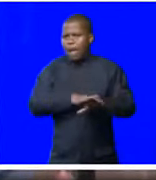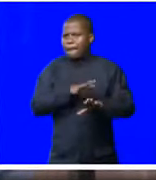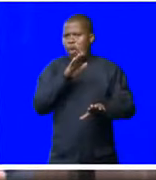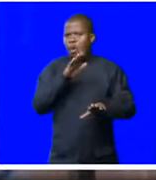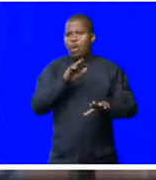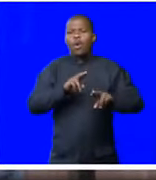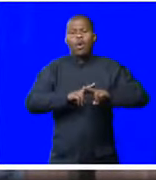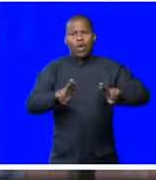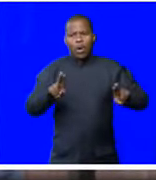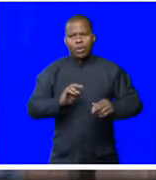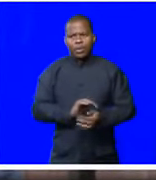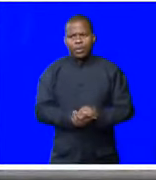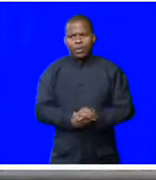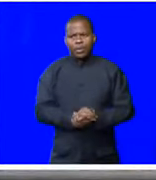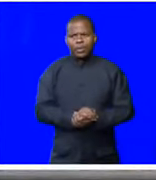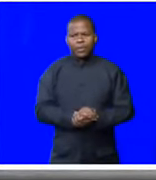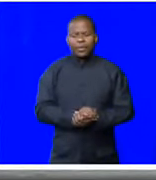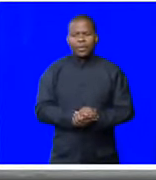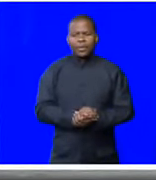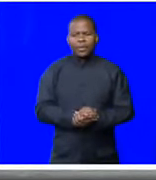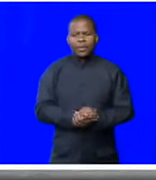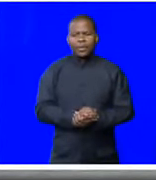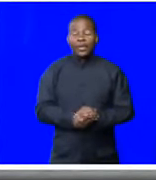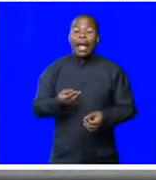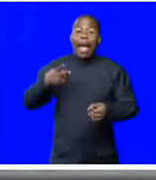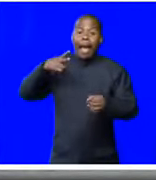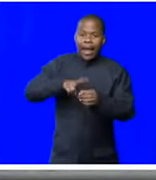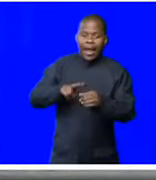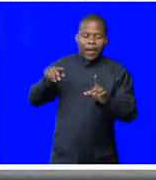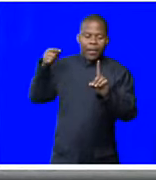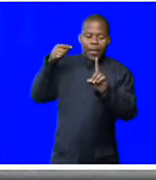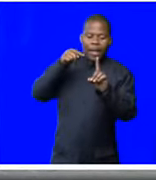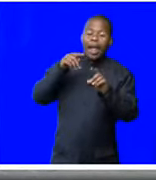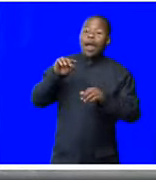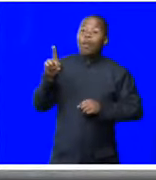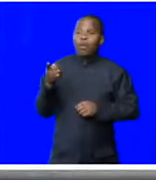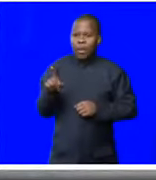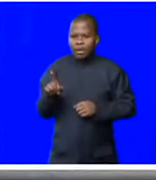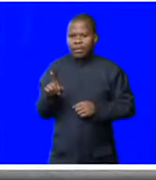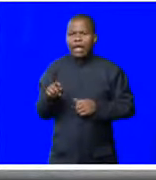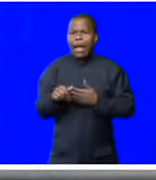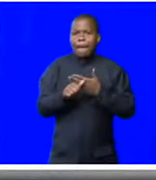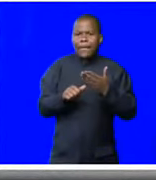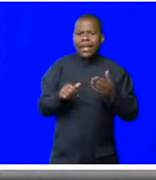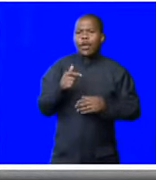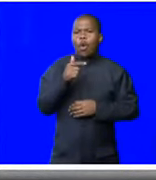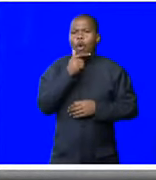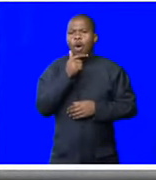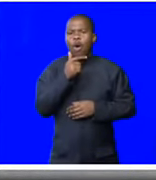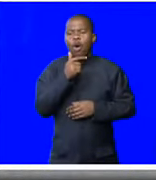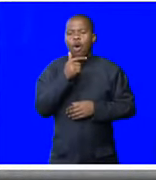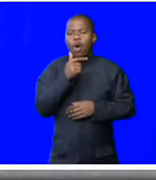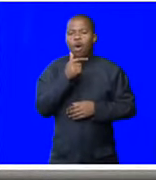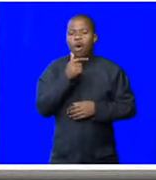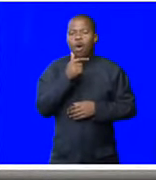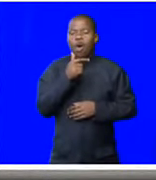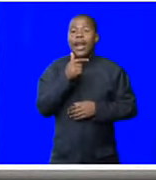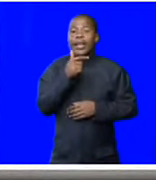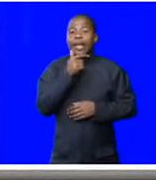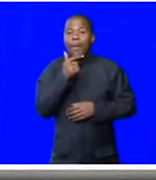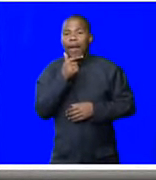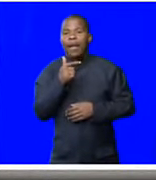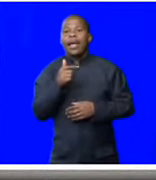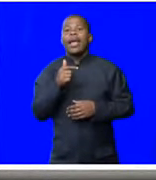nje yonke yemgwaqo. Siphokophelele ukuthi kulo August lesikuyo lo sibe